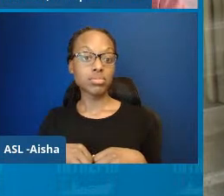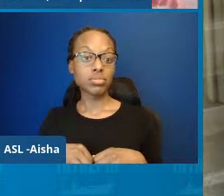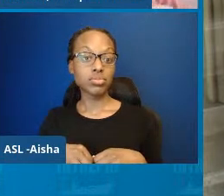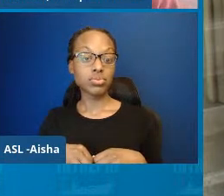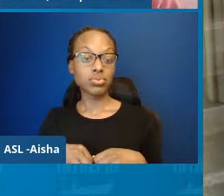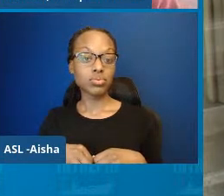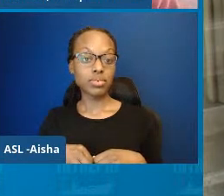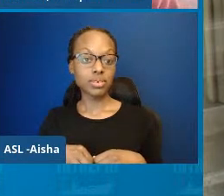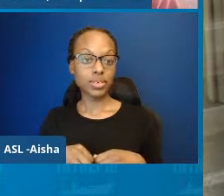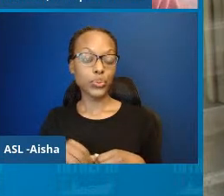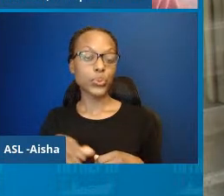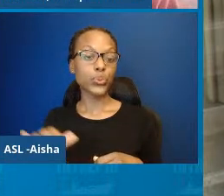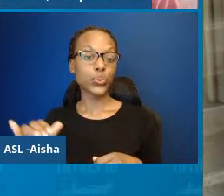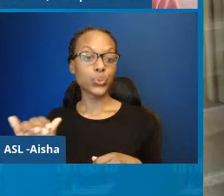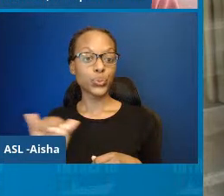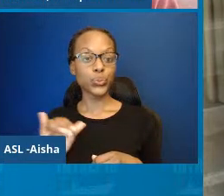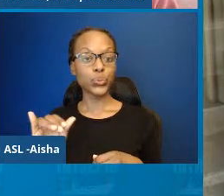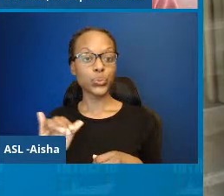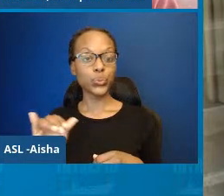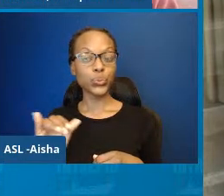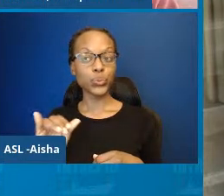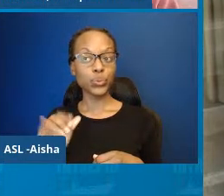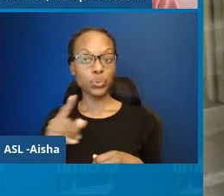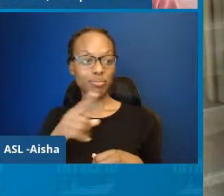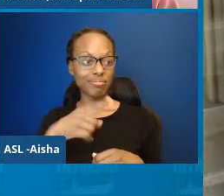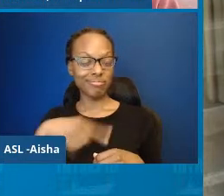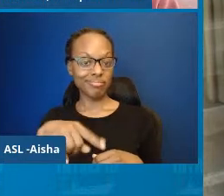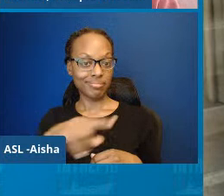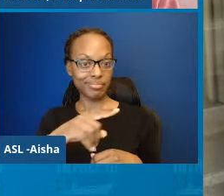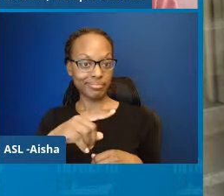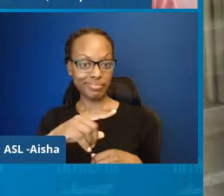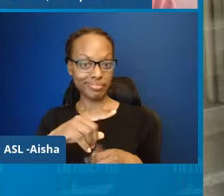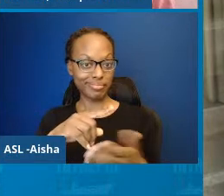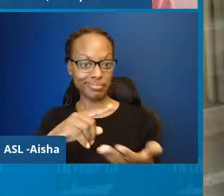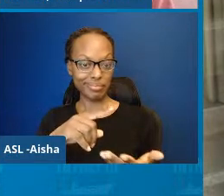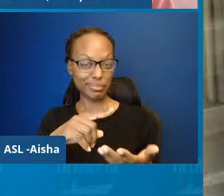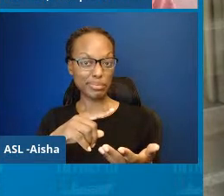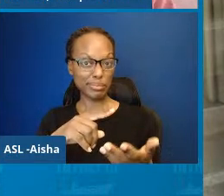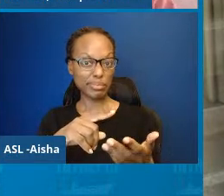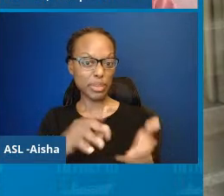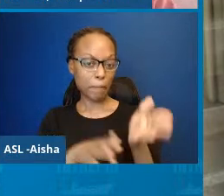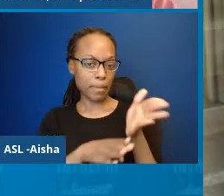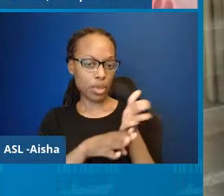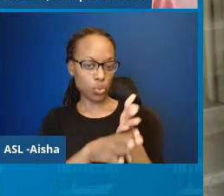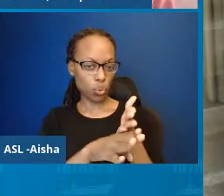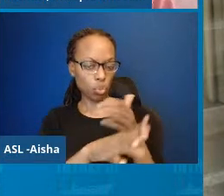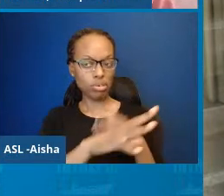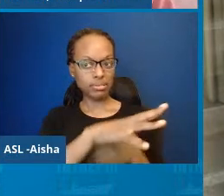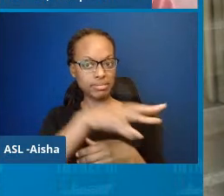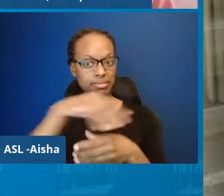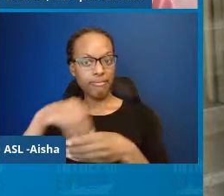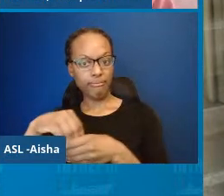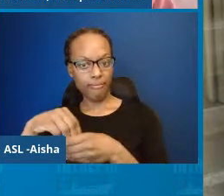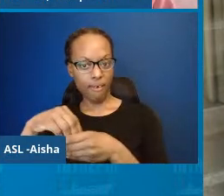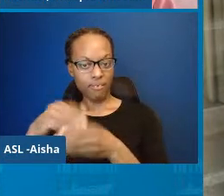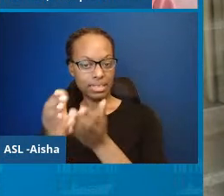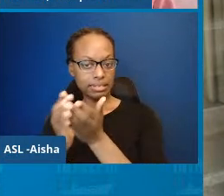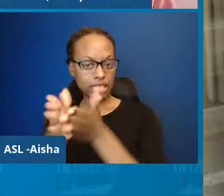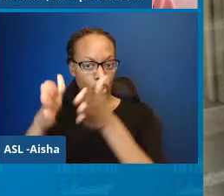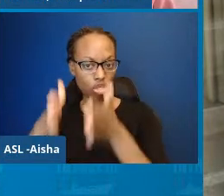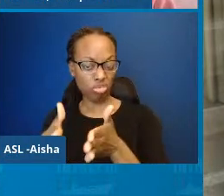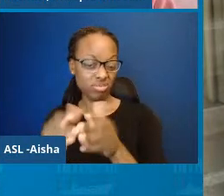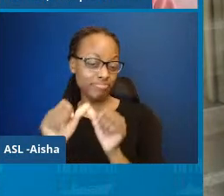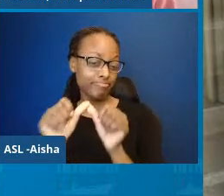slow growth of underrepresented sailors in the Navy did continue for some time, even into the 1970s.